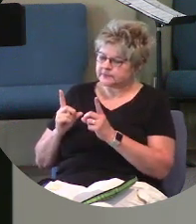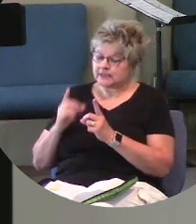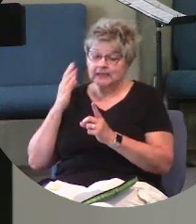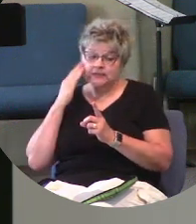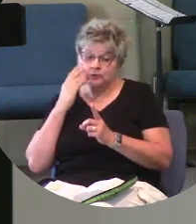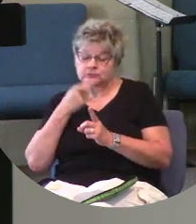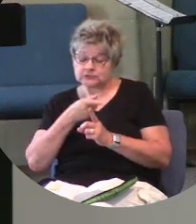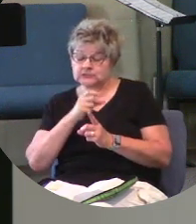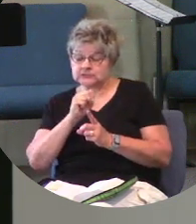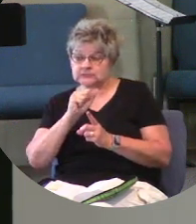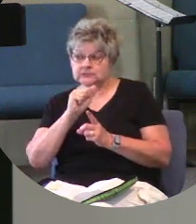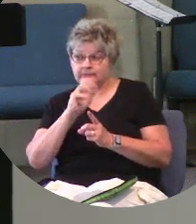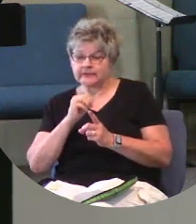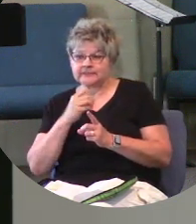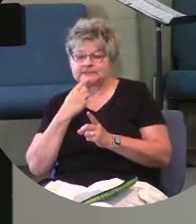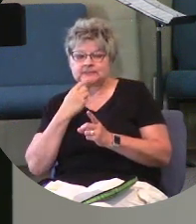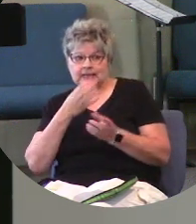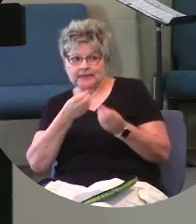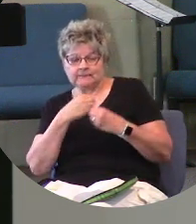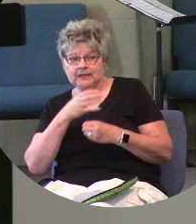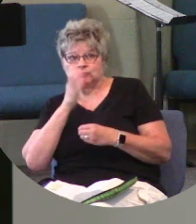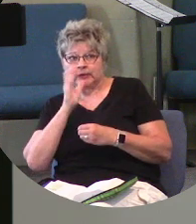she's a Samaritan, and he says, give me a drink.